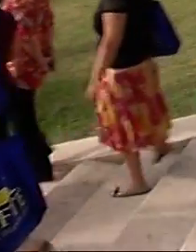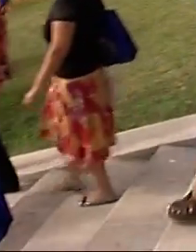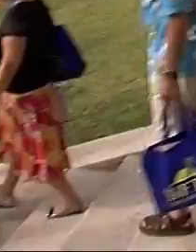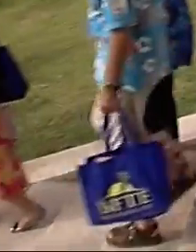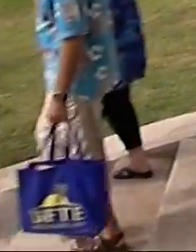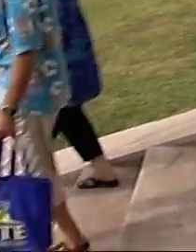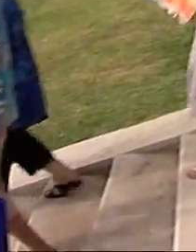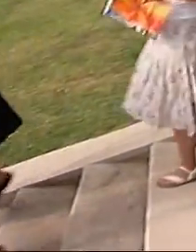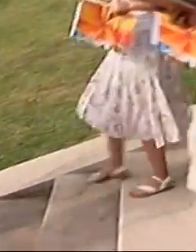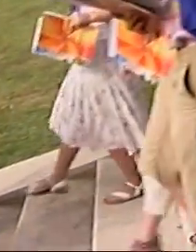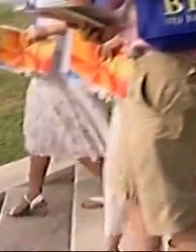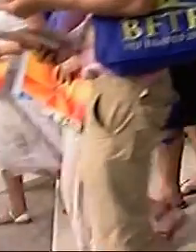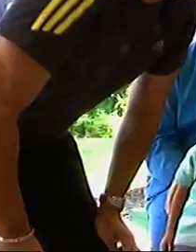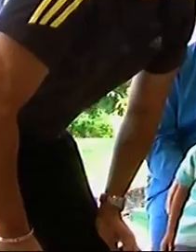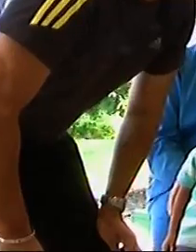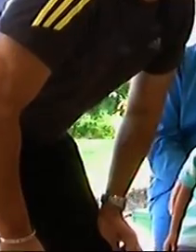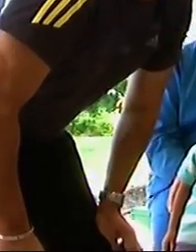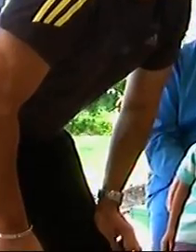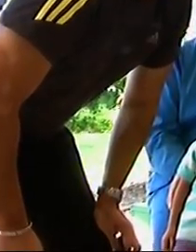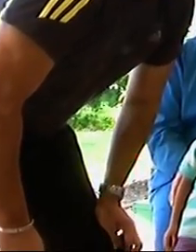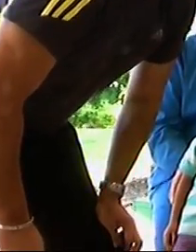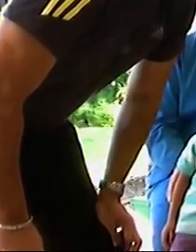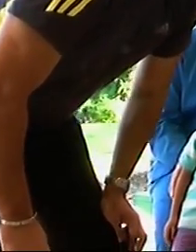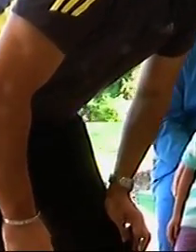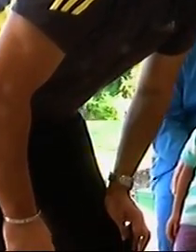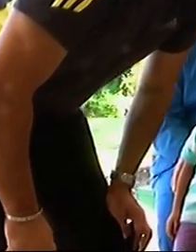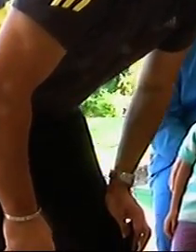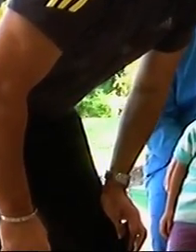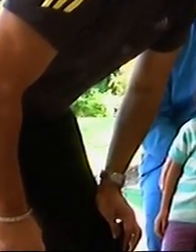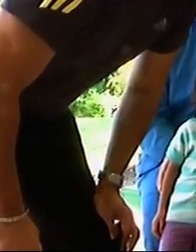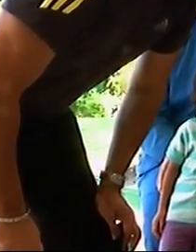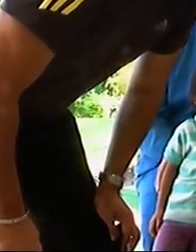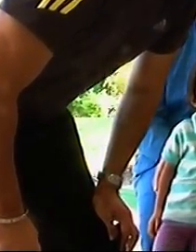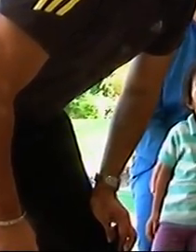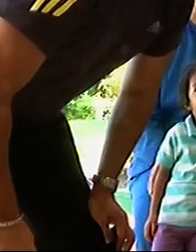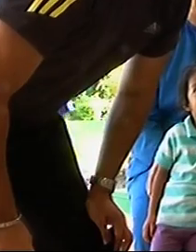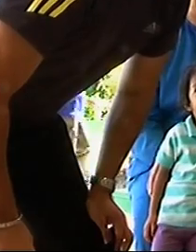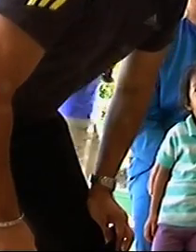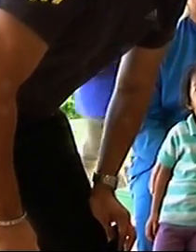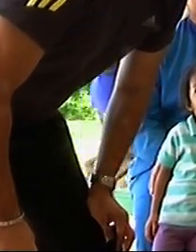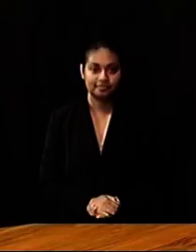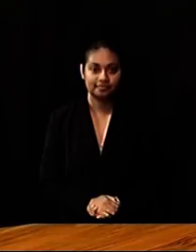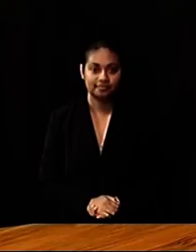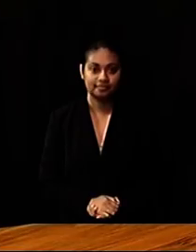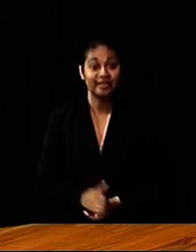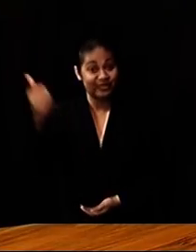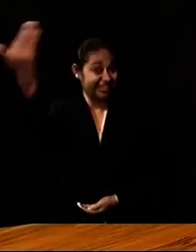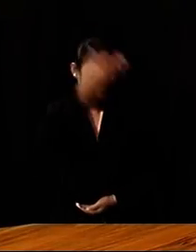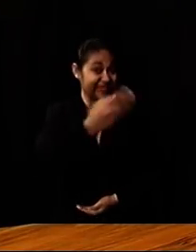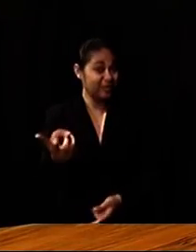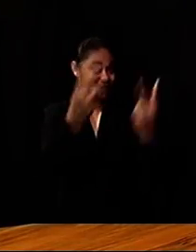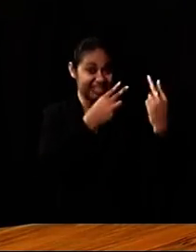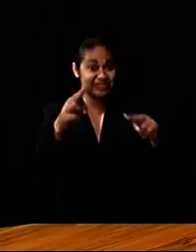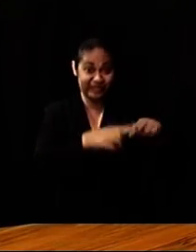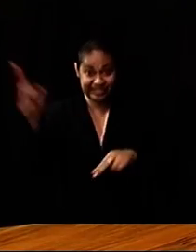Procurement Conference, and the Ministry of Finance takes a little cheer to the children of St. Christopher's Home. Good evening, you're watching